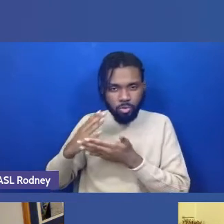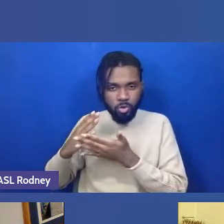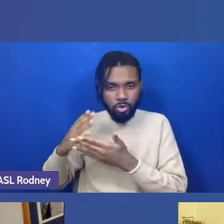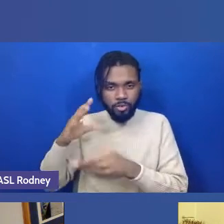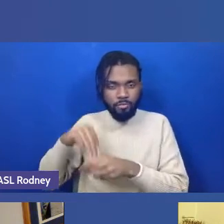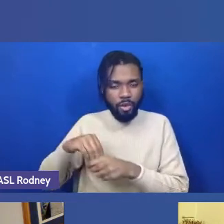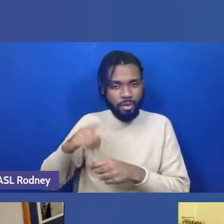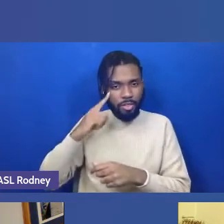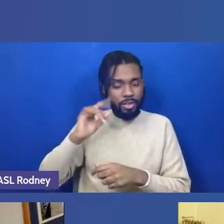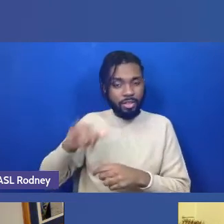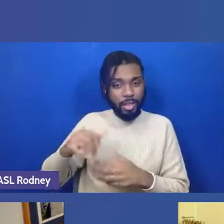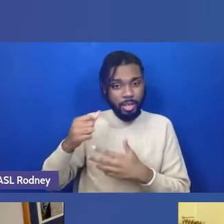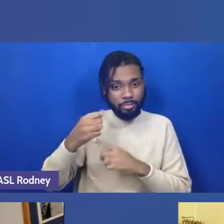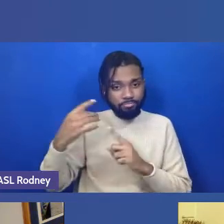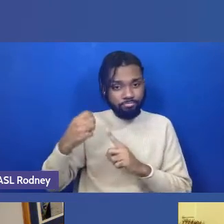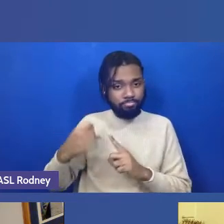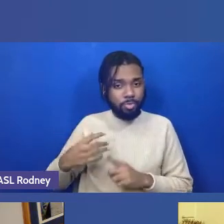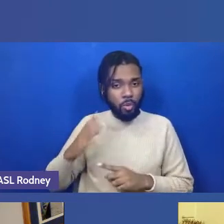listening.